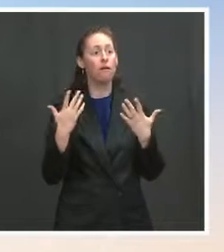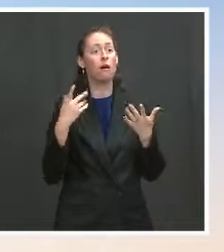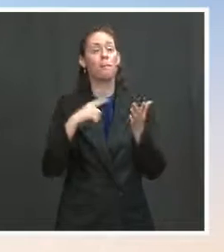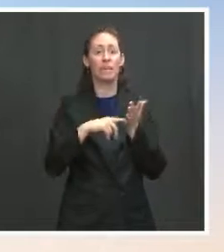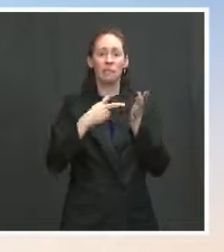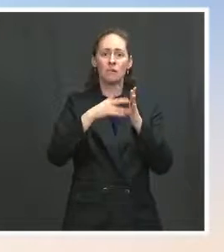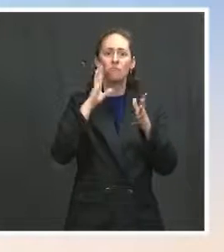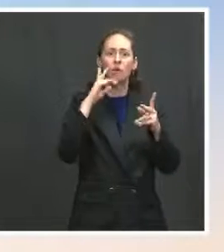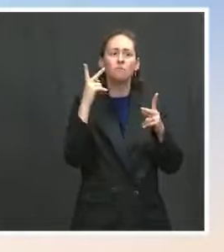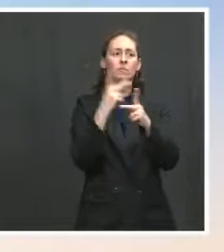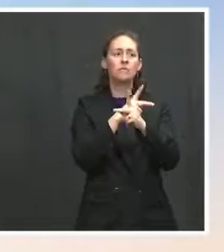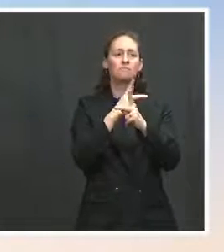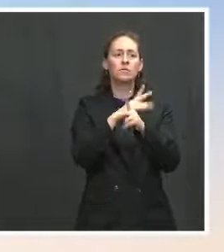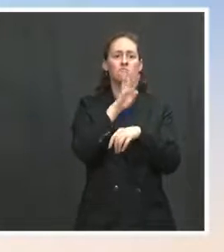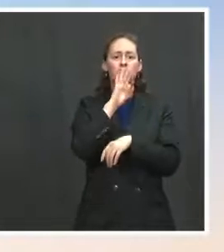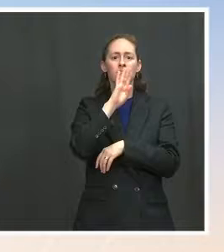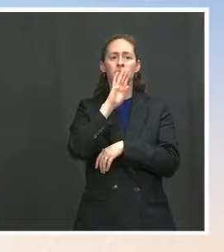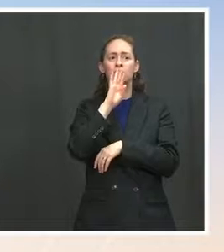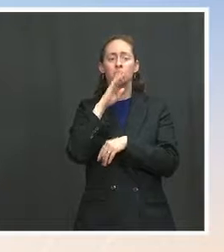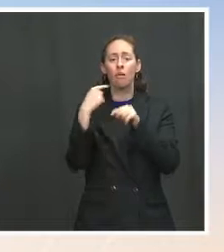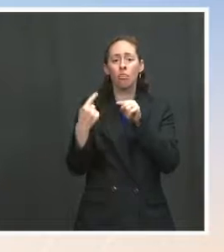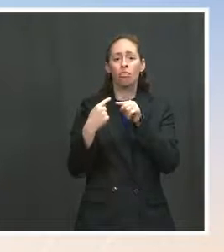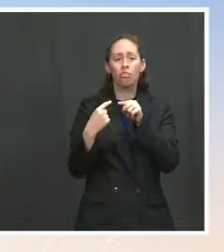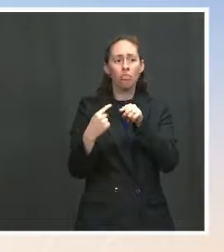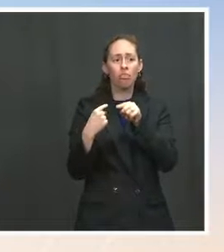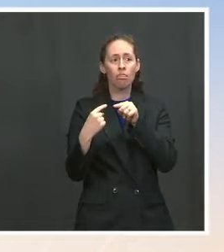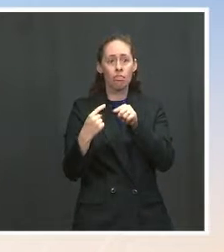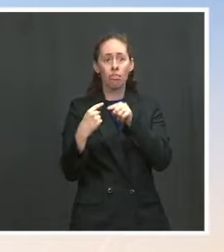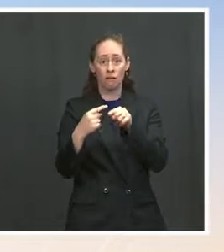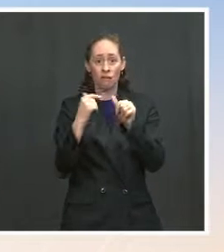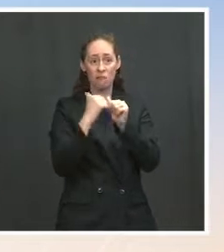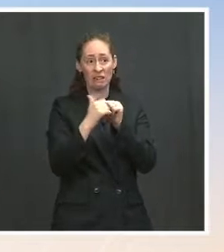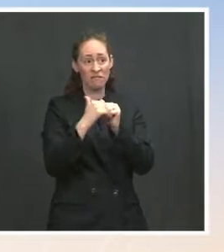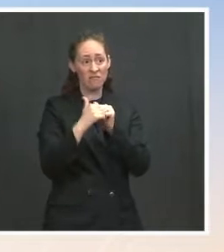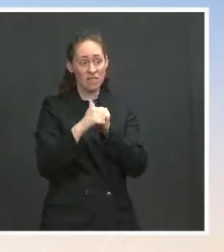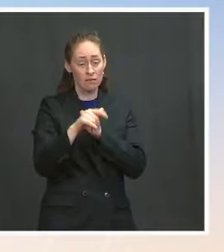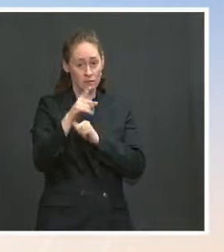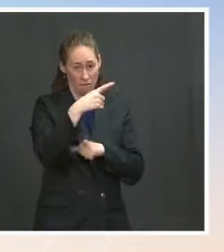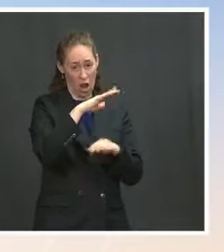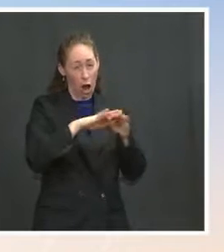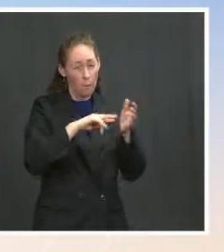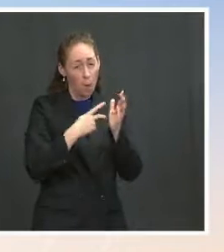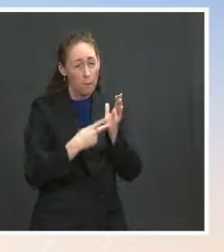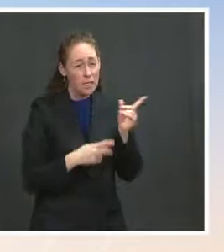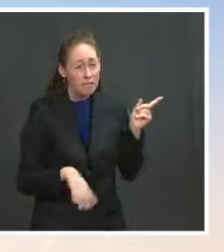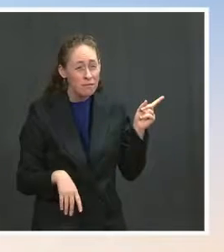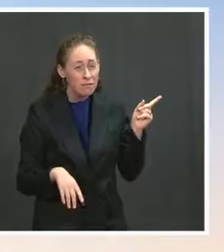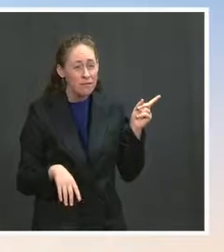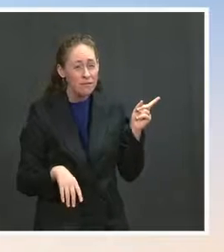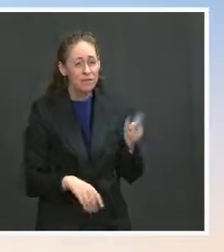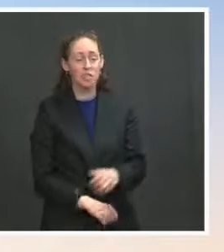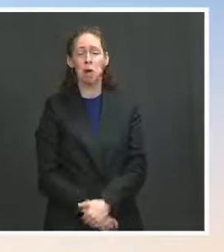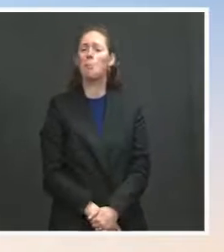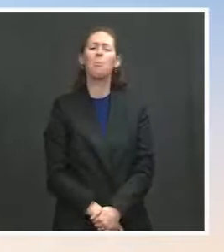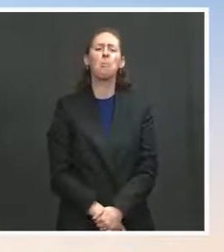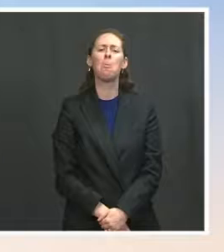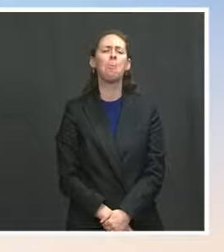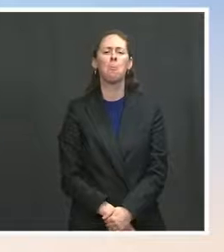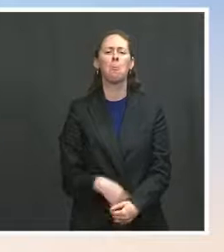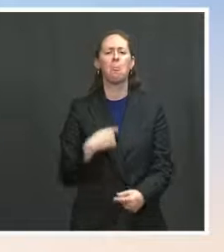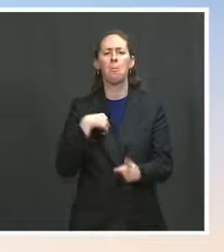the midterms for to tackle your priorities? No, that's not our view. I would say first, the